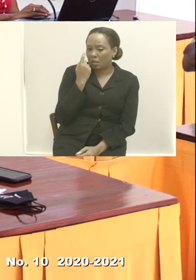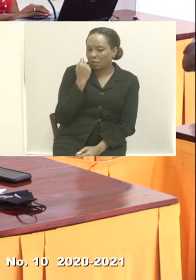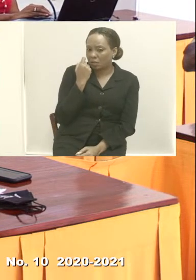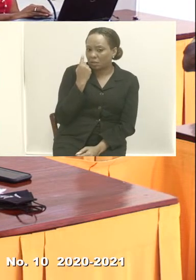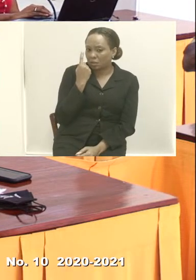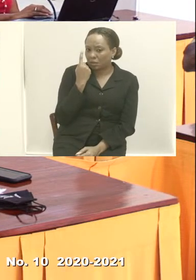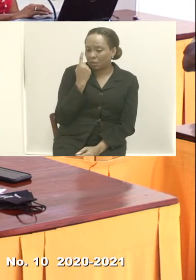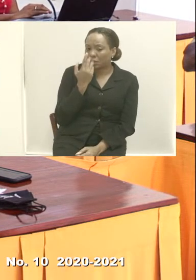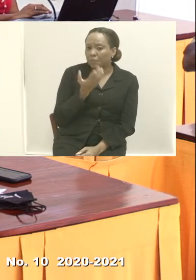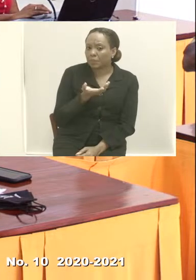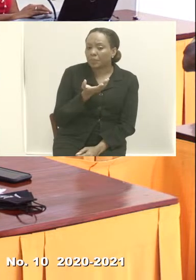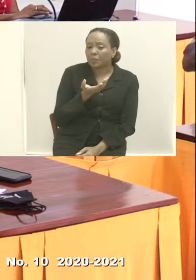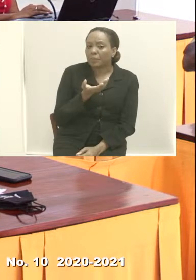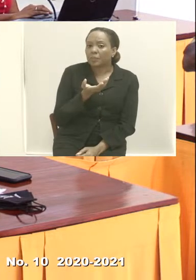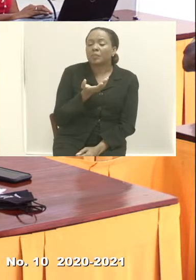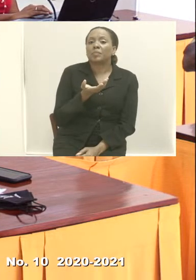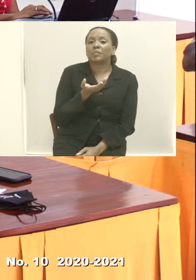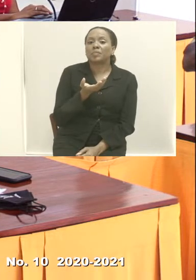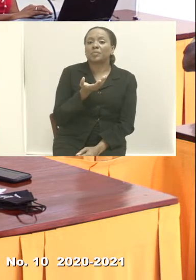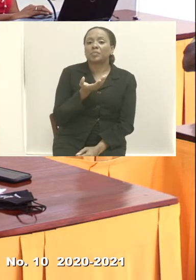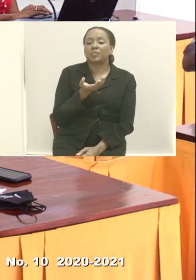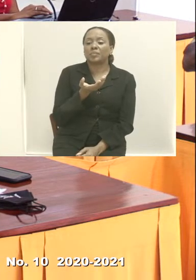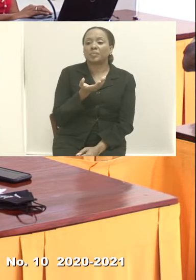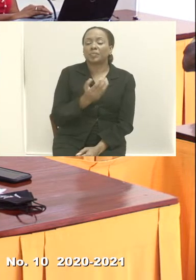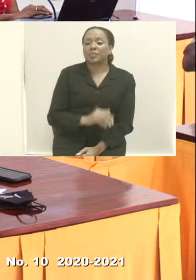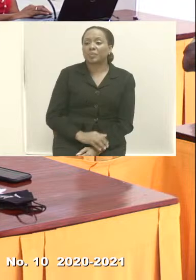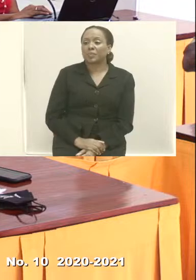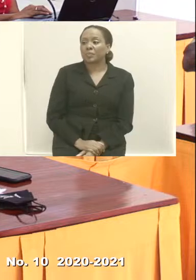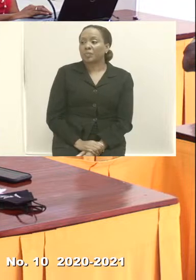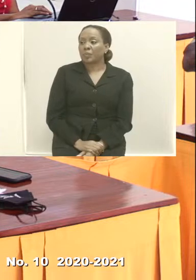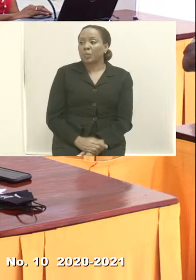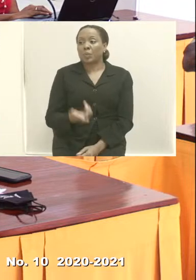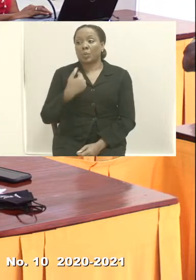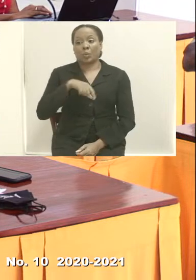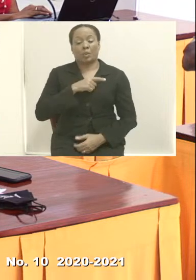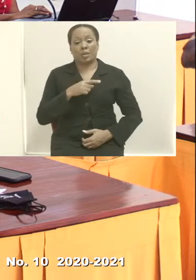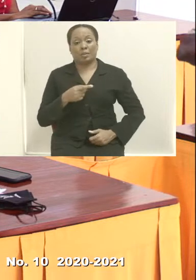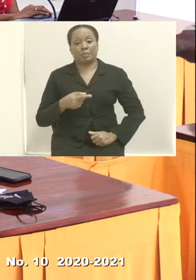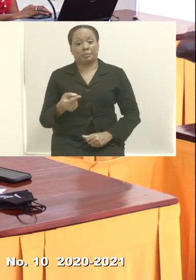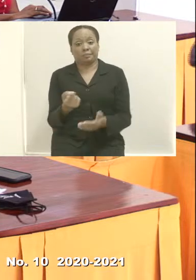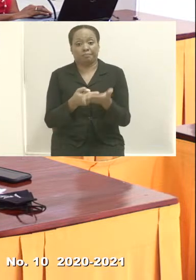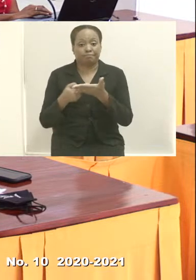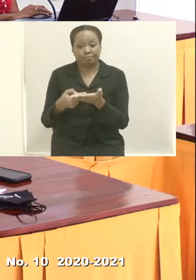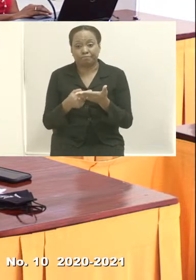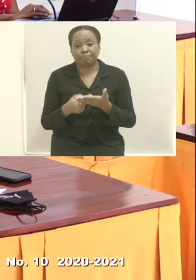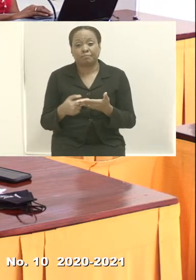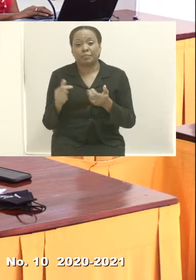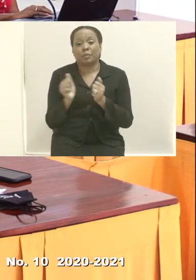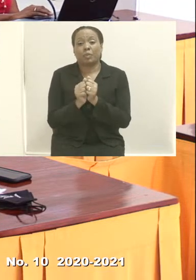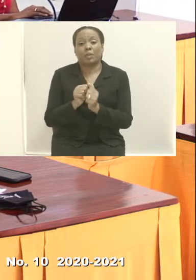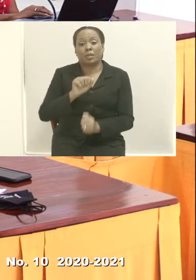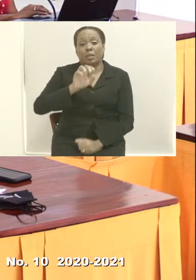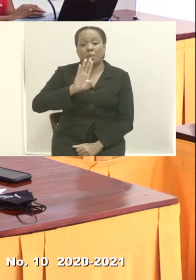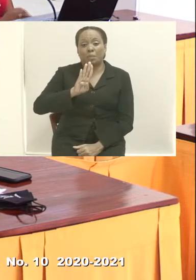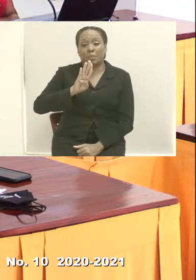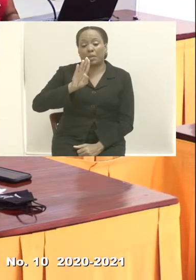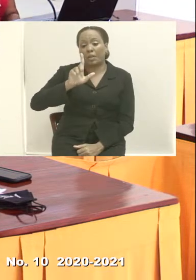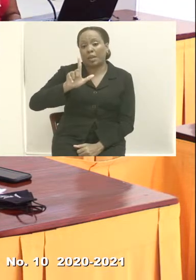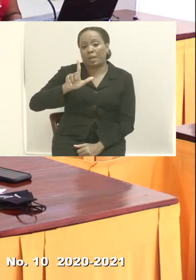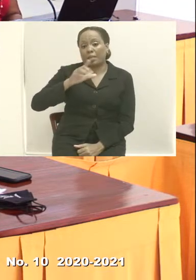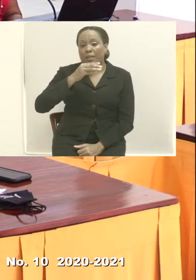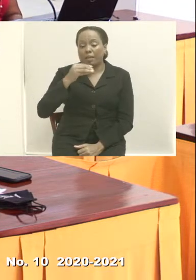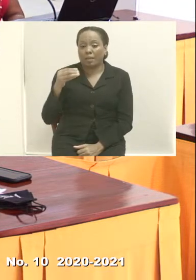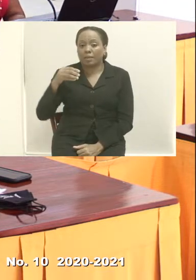the completion stage of a long negotiation with the Barbados Light and Power that changes the market structure for